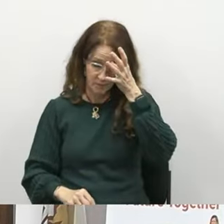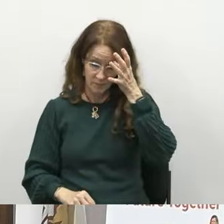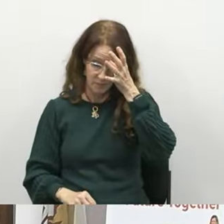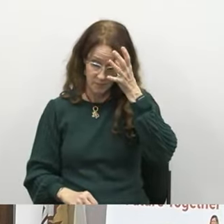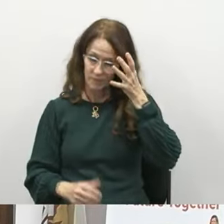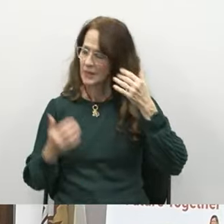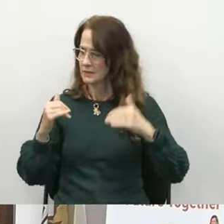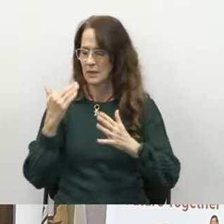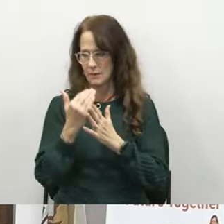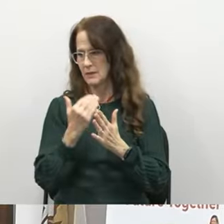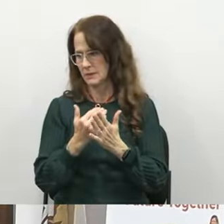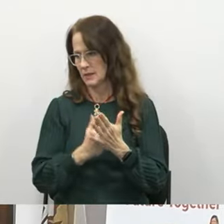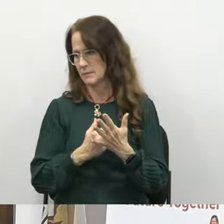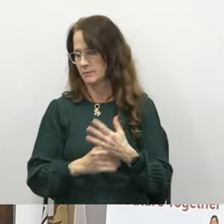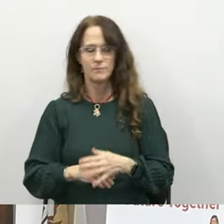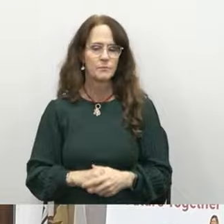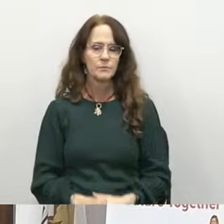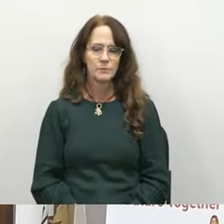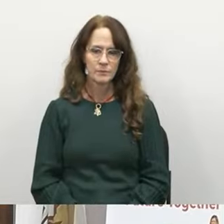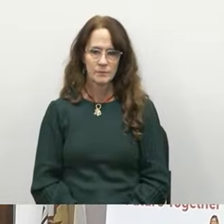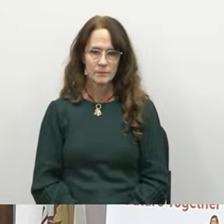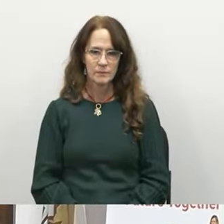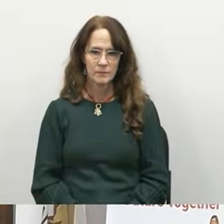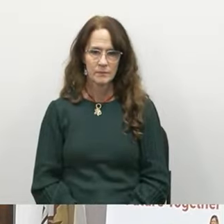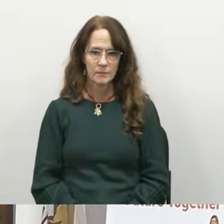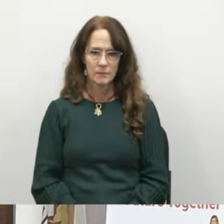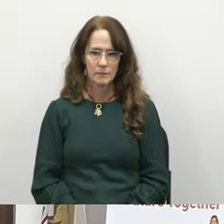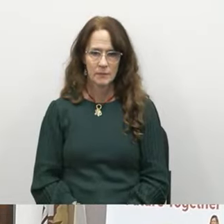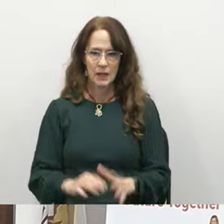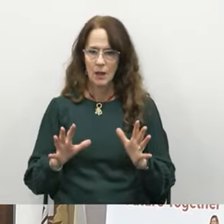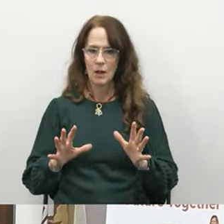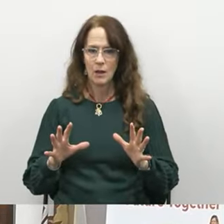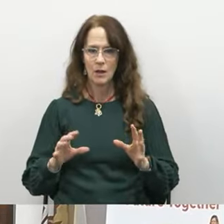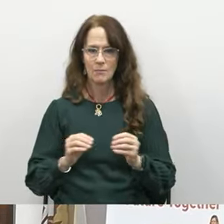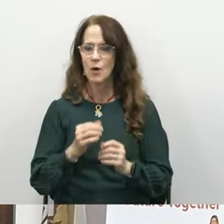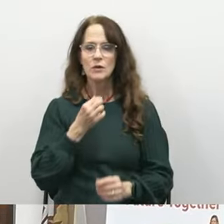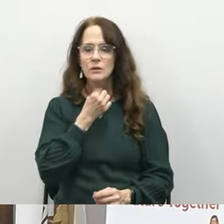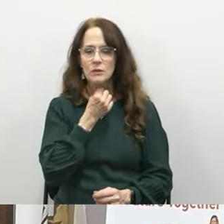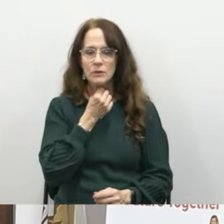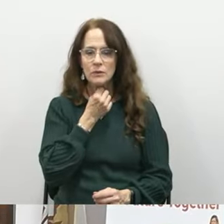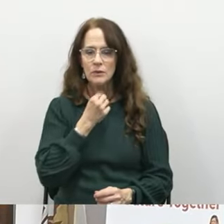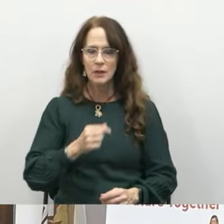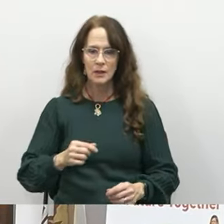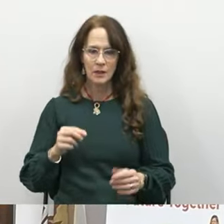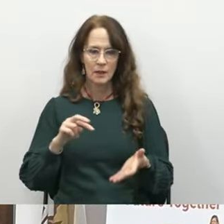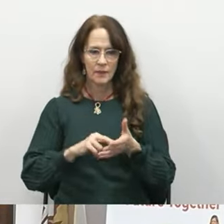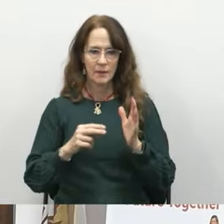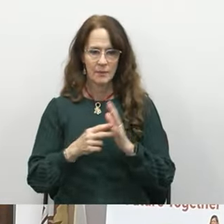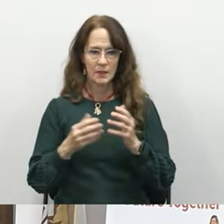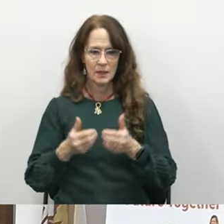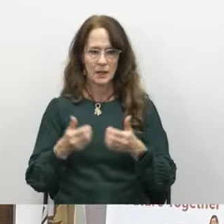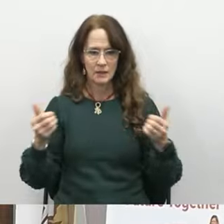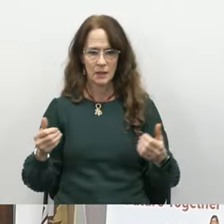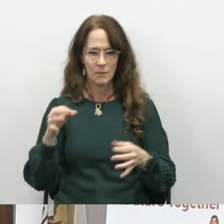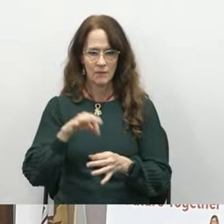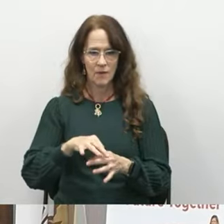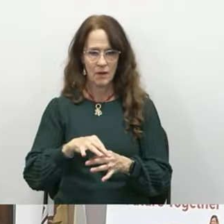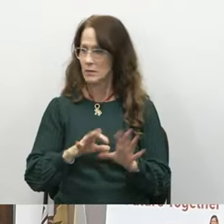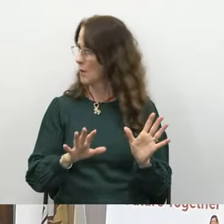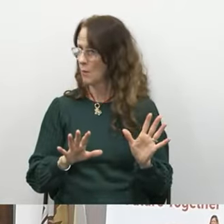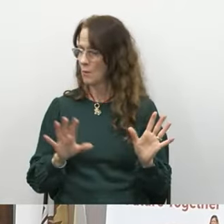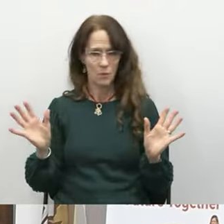still be listed as 14.5. So does that mean this is more curiosities here. So does that mean we have to take like a separate vote? No? Okay, got